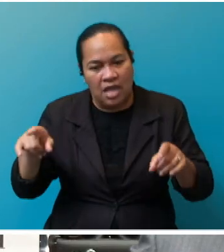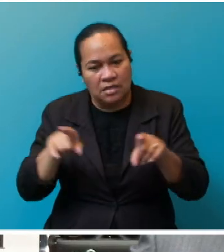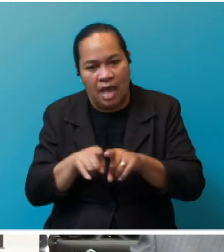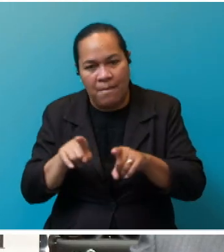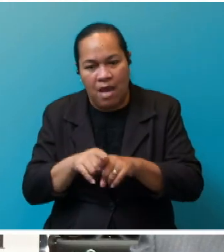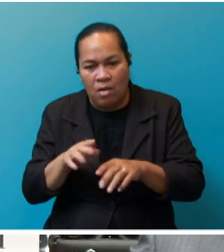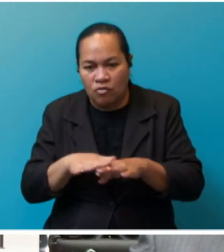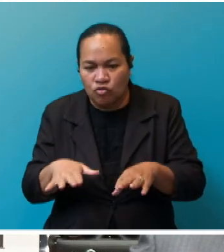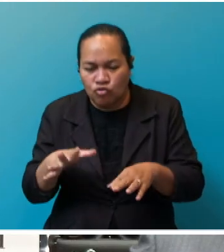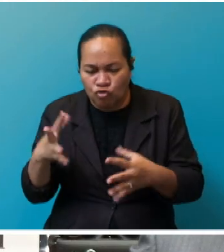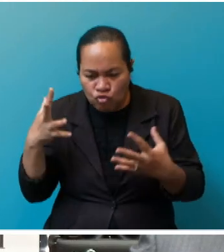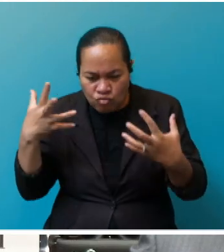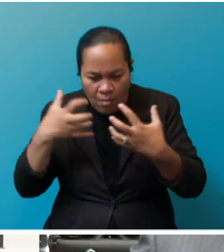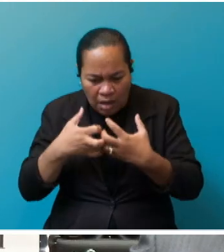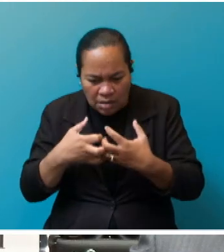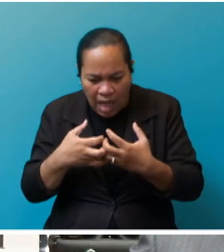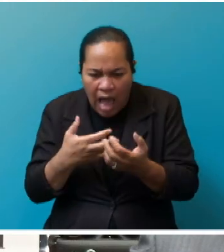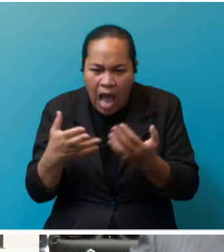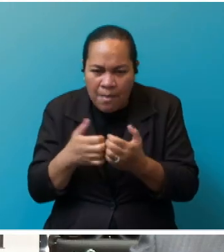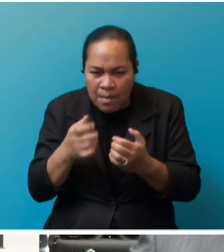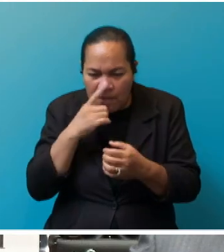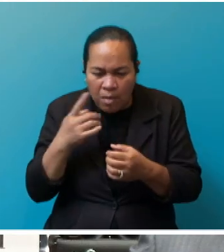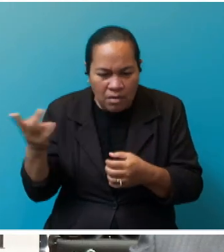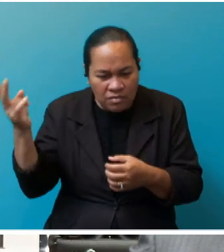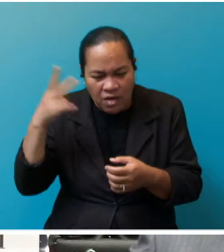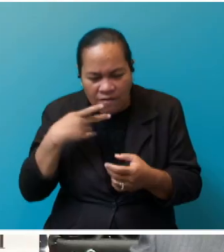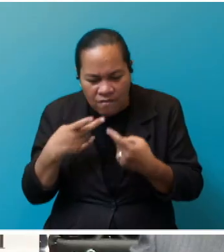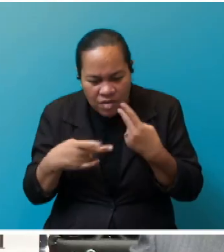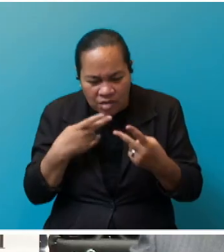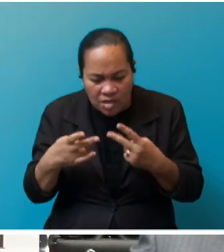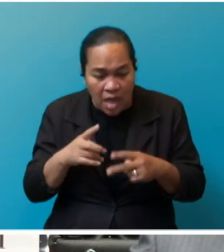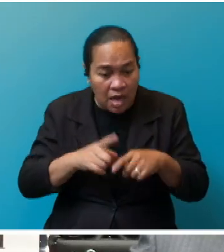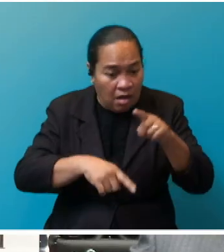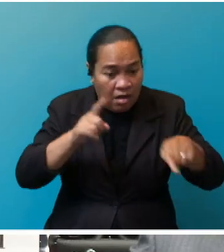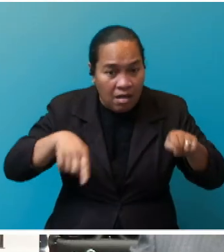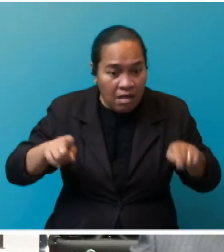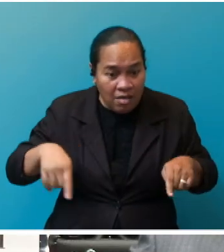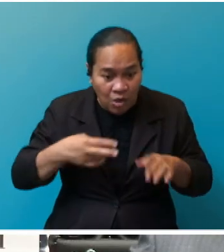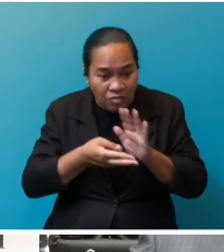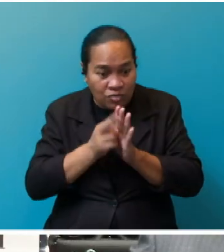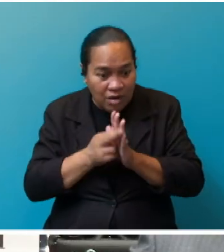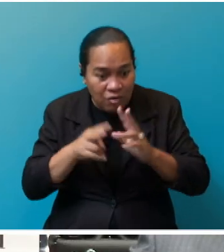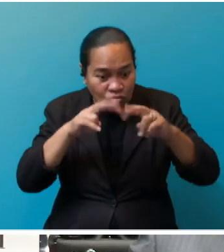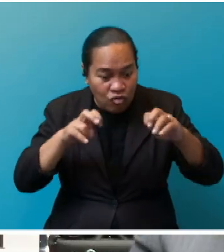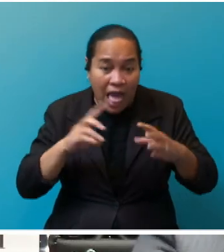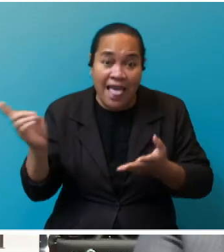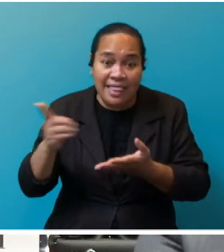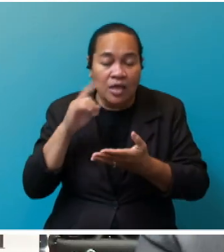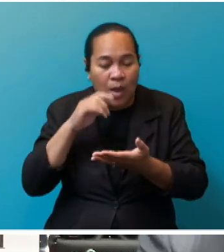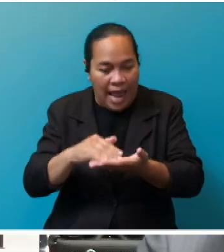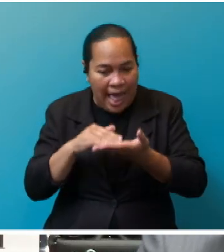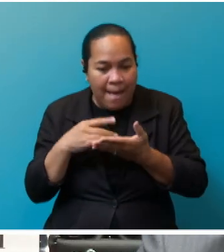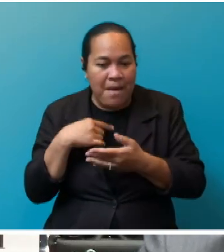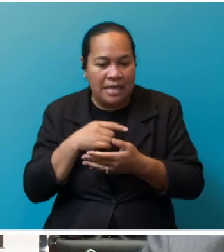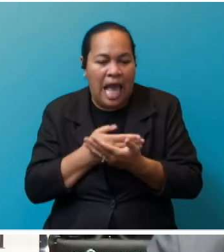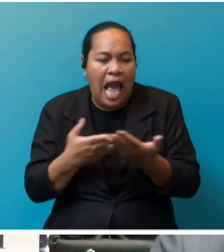visitor trends, sustainability indicators, and investment performance across all member countries. Data will help us identify where tourism